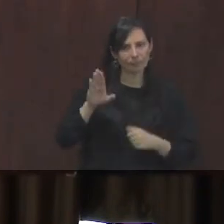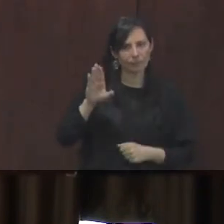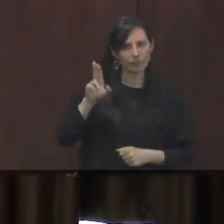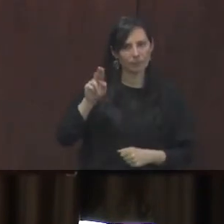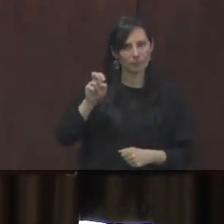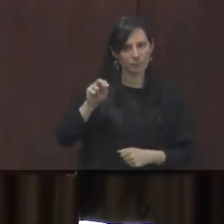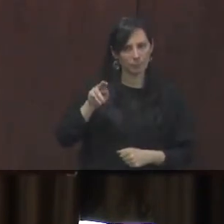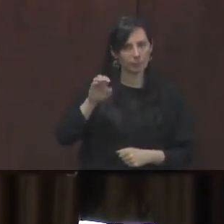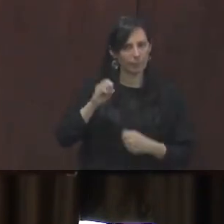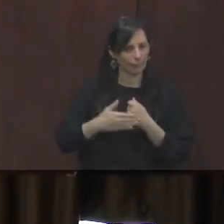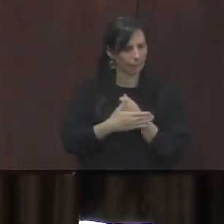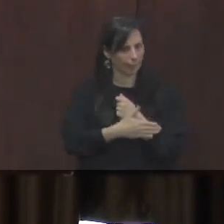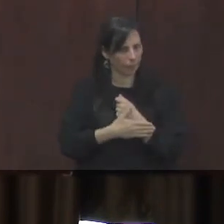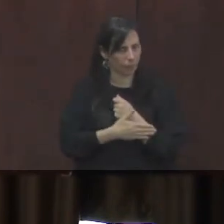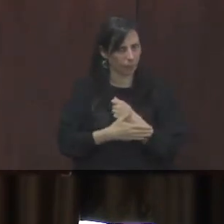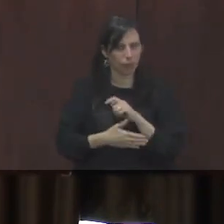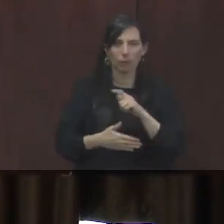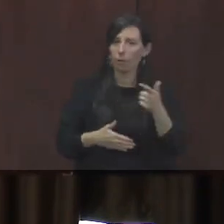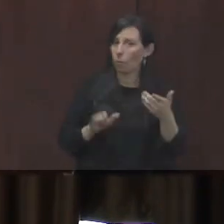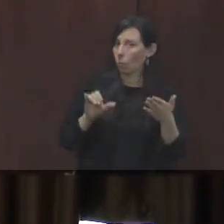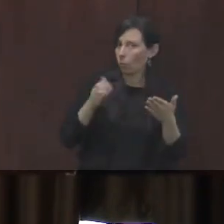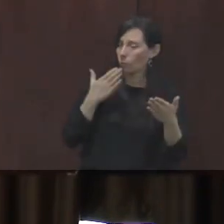Oh, that's a really good question.